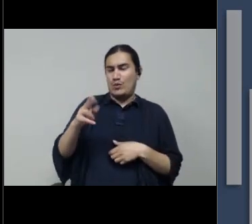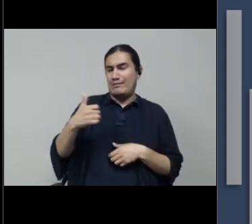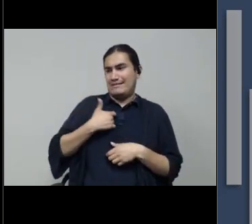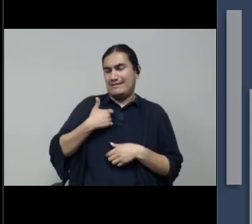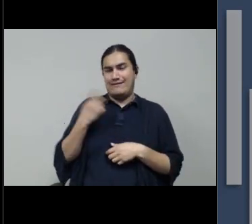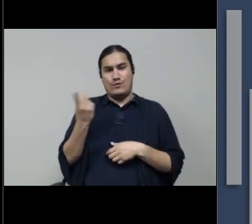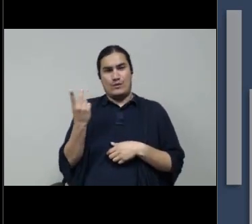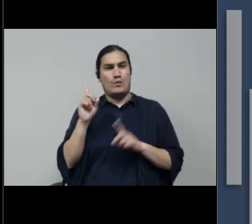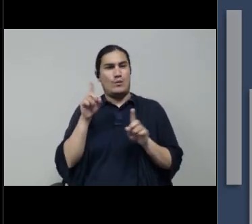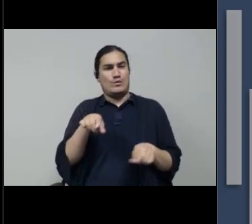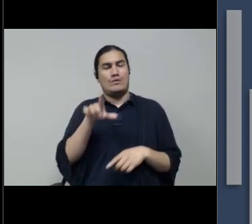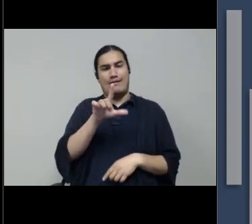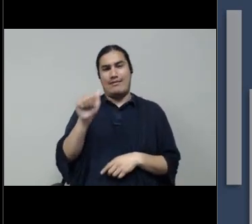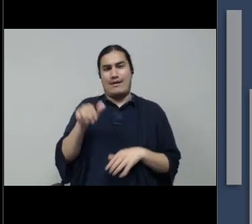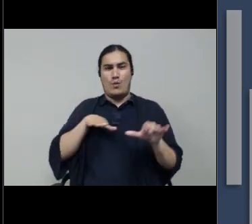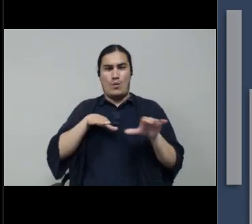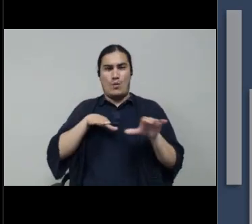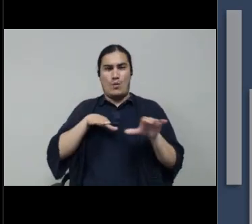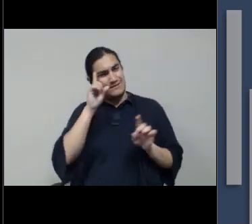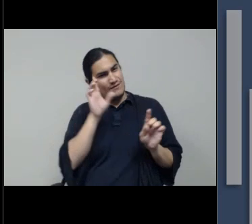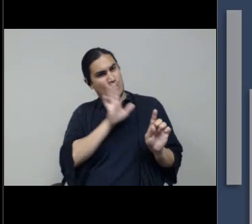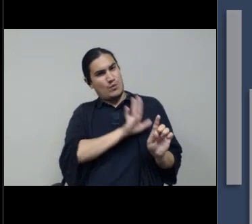LA Walks for her